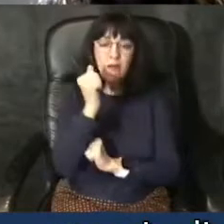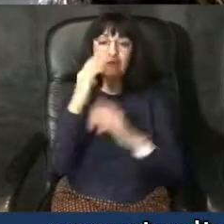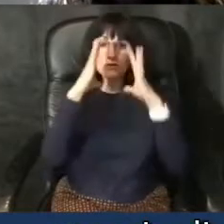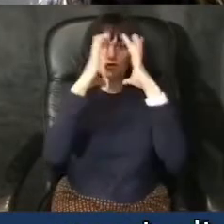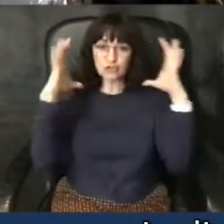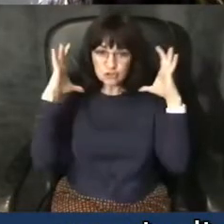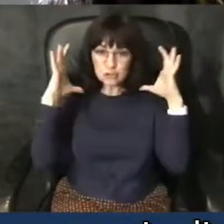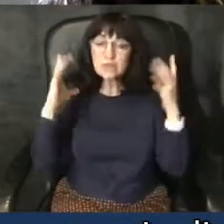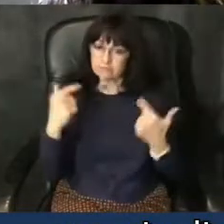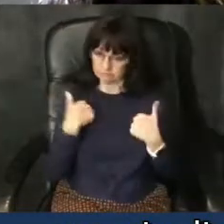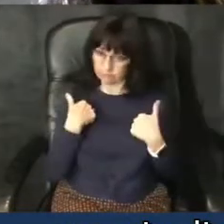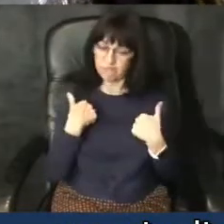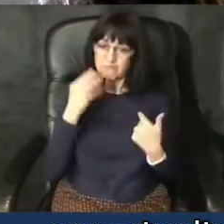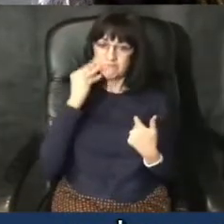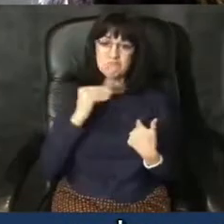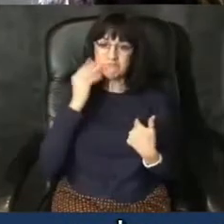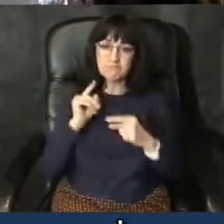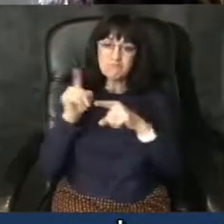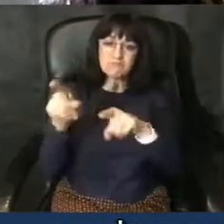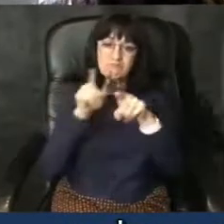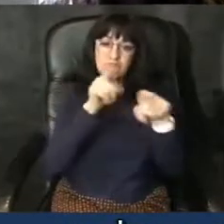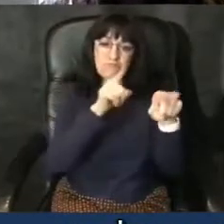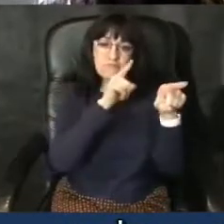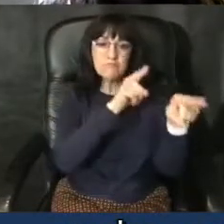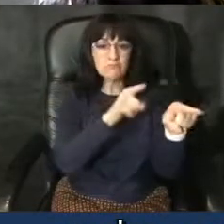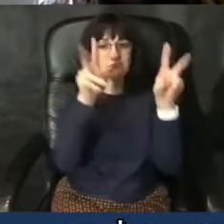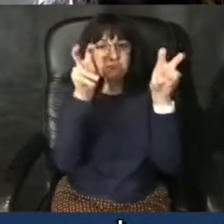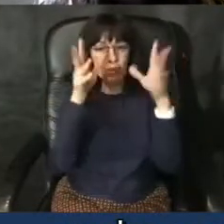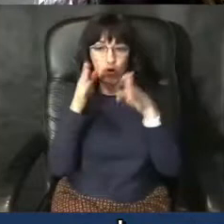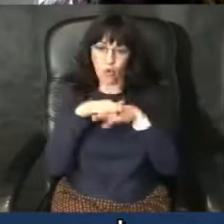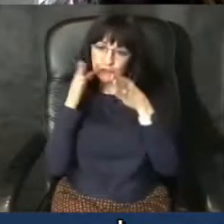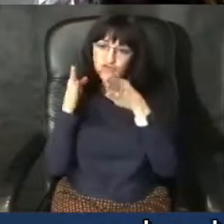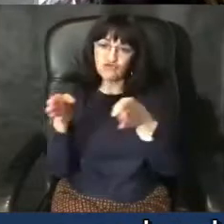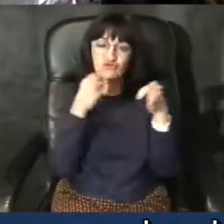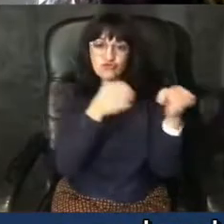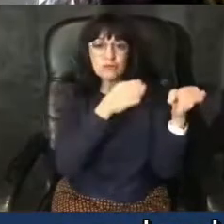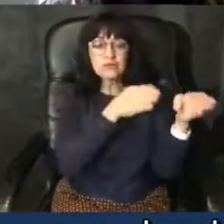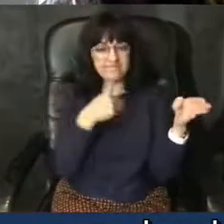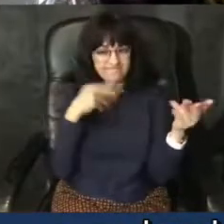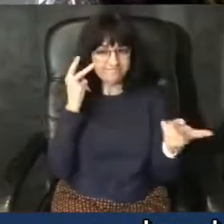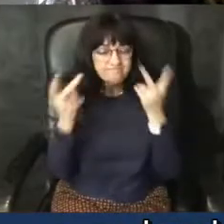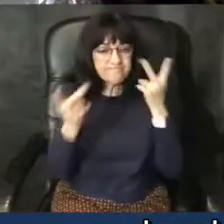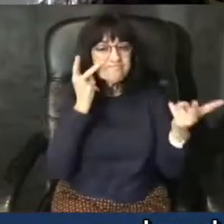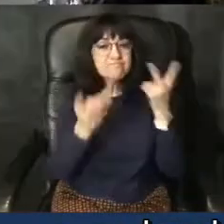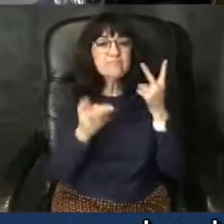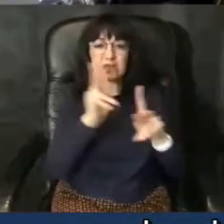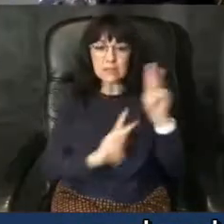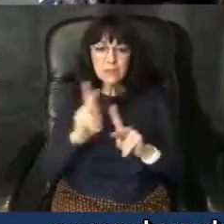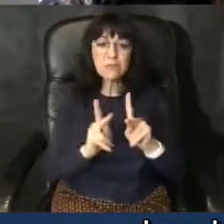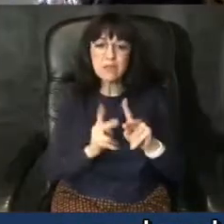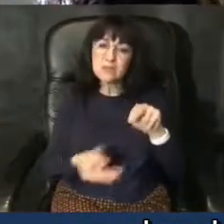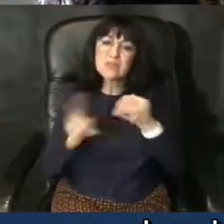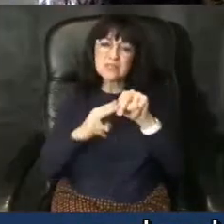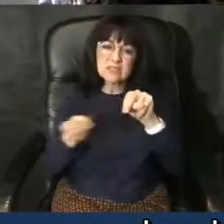to be on the streets as well. And during that time, you're spot on. We are seeing that individuals are experiencing more anxiety and